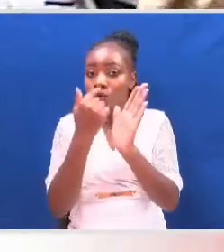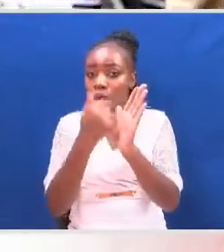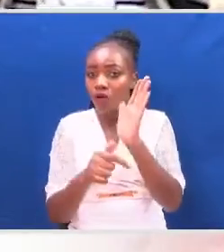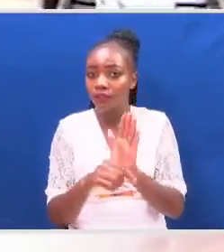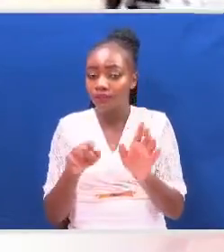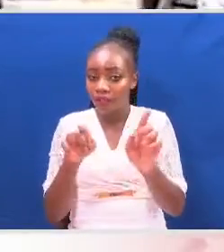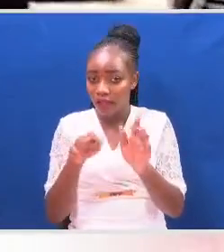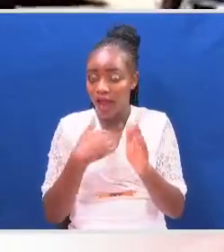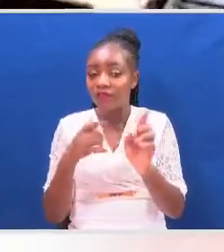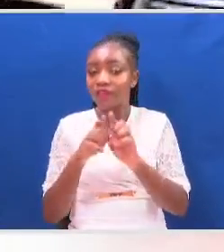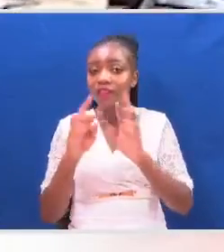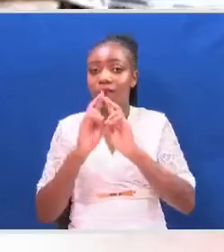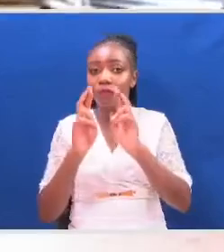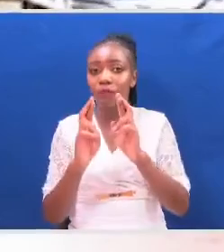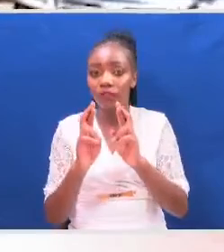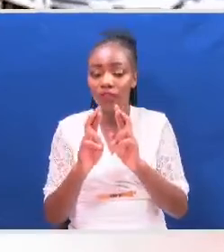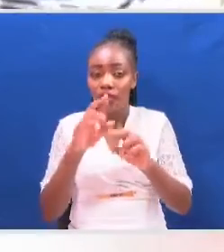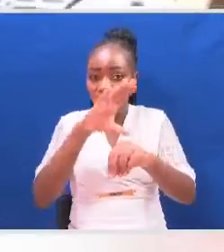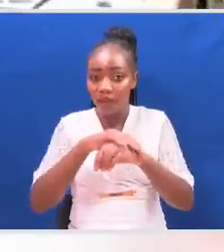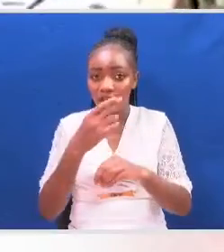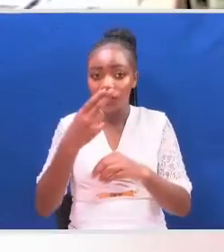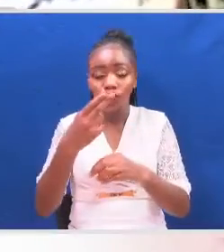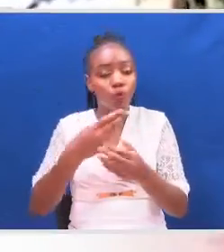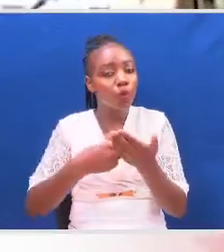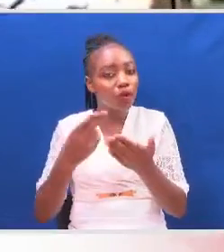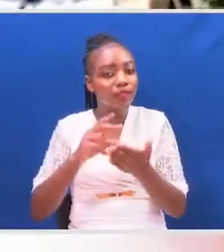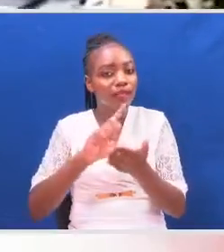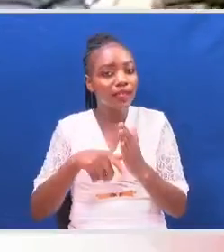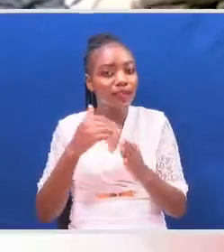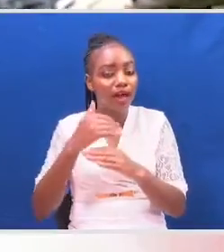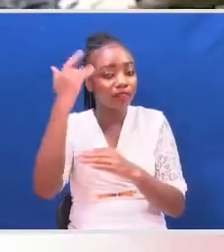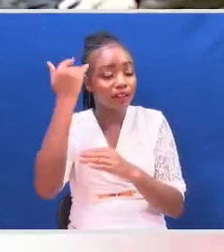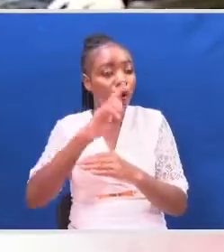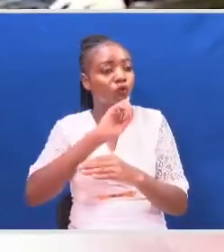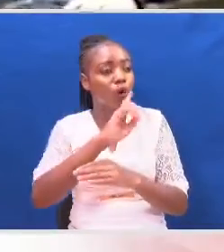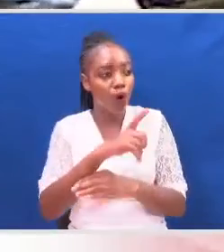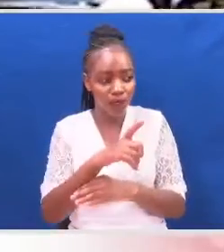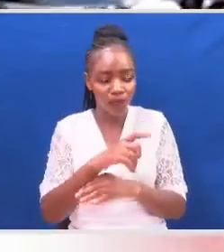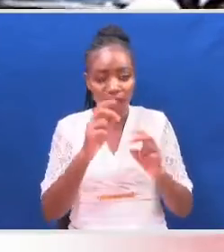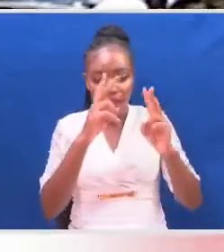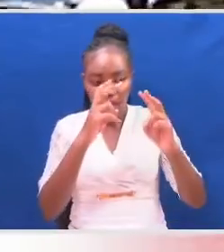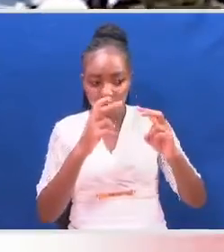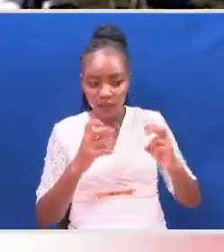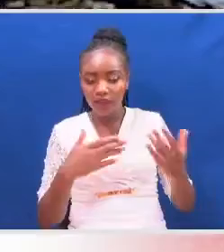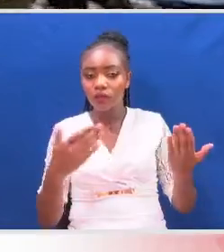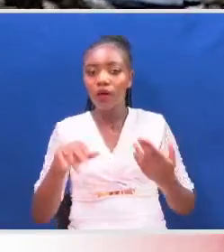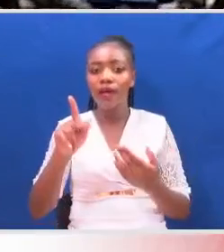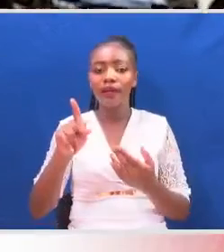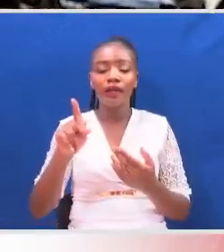same reports were obtained 2 weeks after the court made an order that he be examined at the Kenyatta